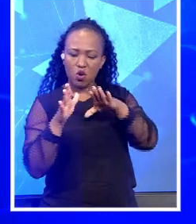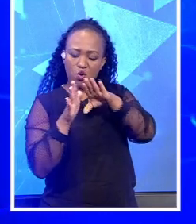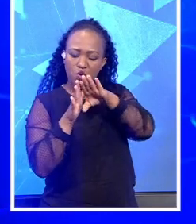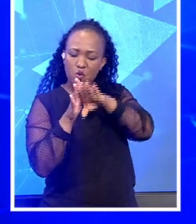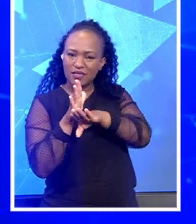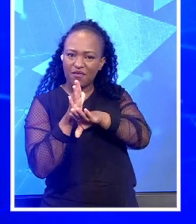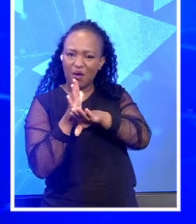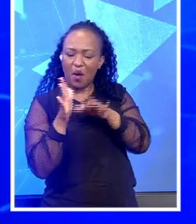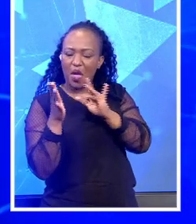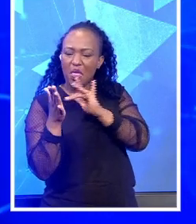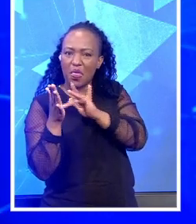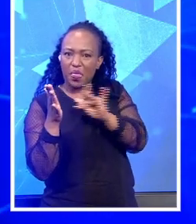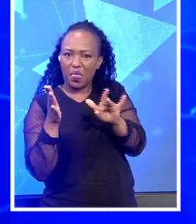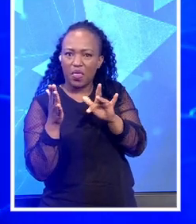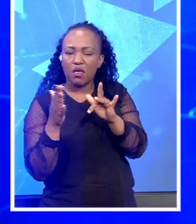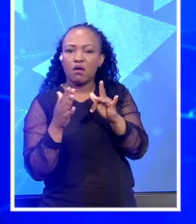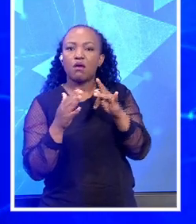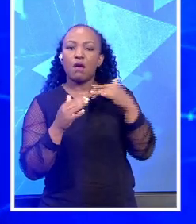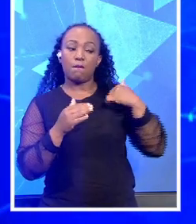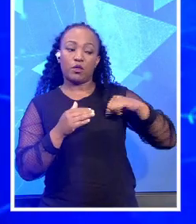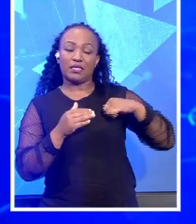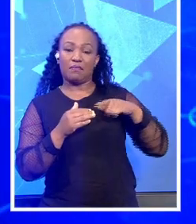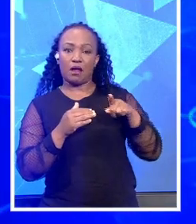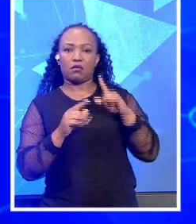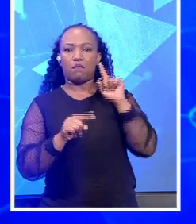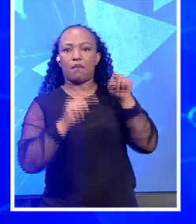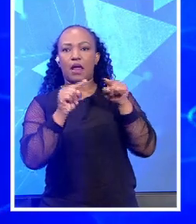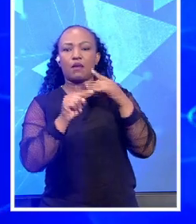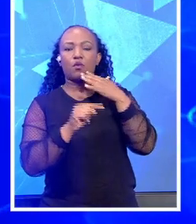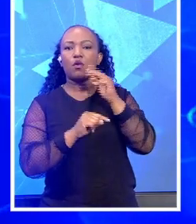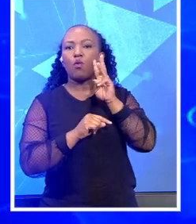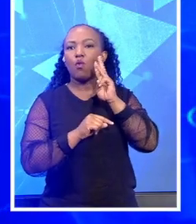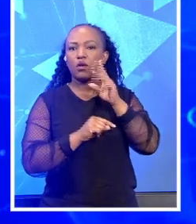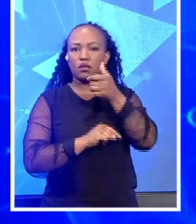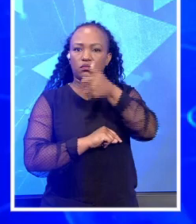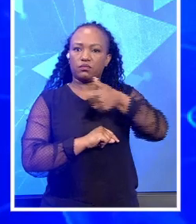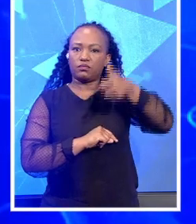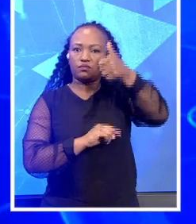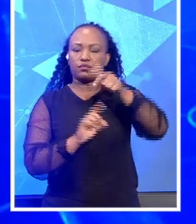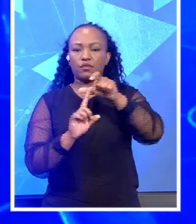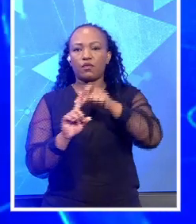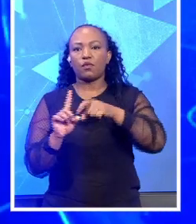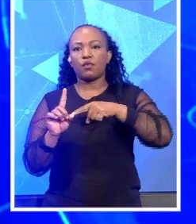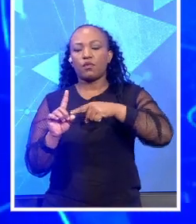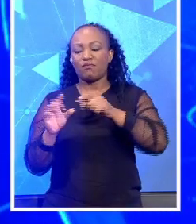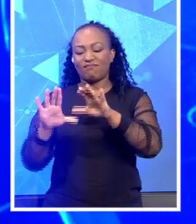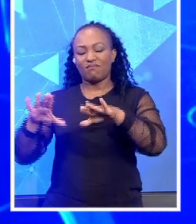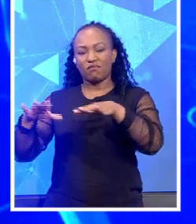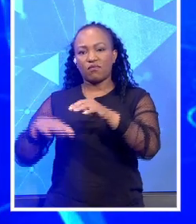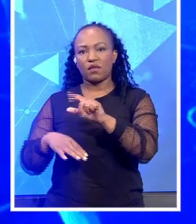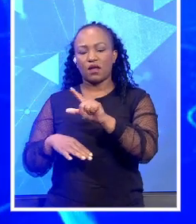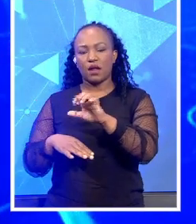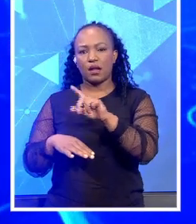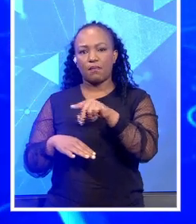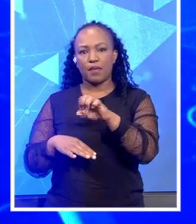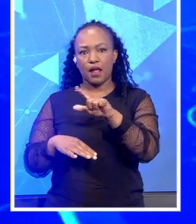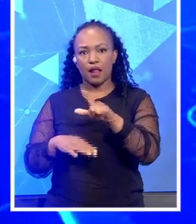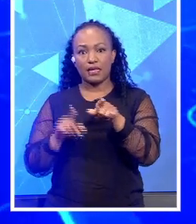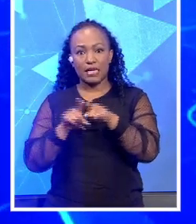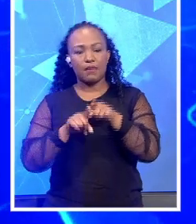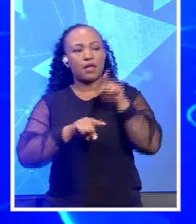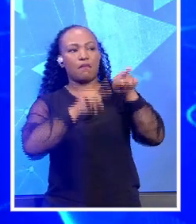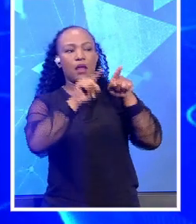Polokwane municipality lays blame at the door of the water authority, Lepelle Northern Water Board, which in turn blames the